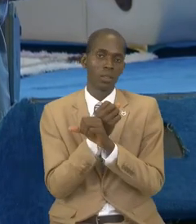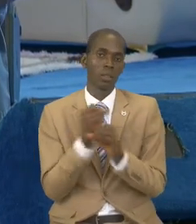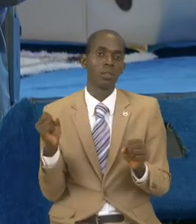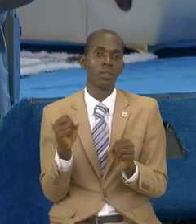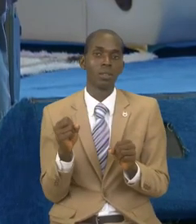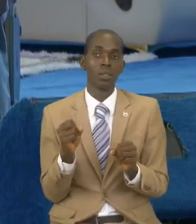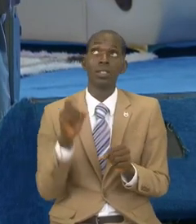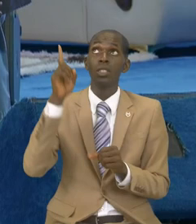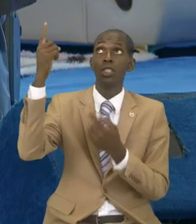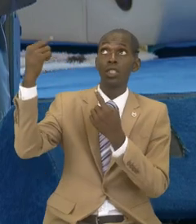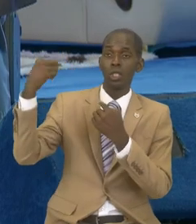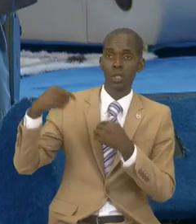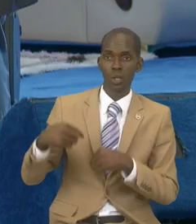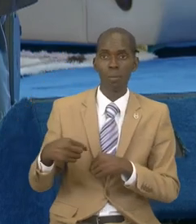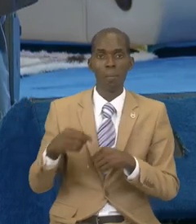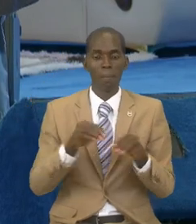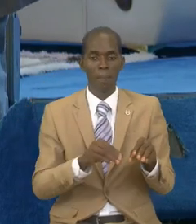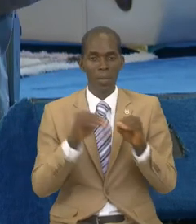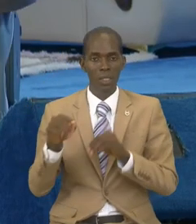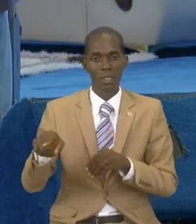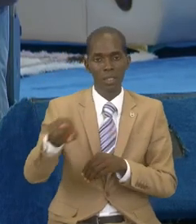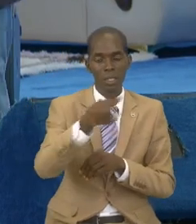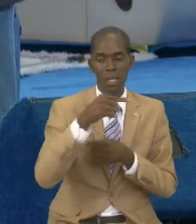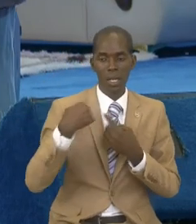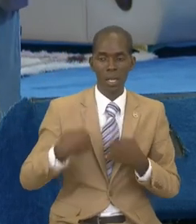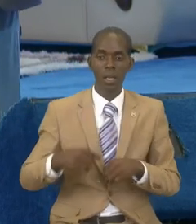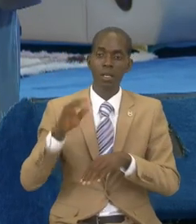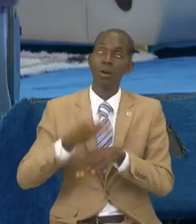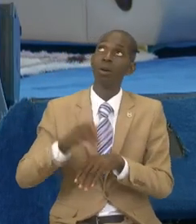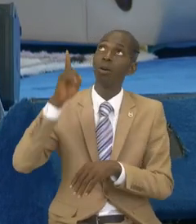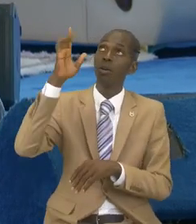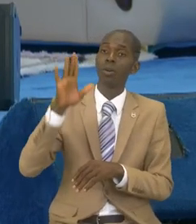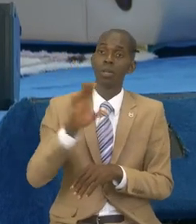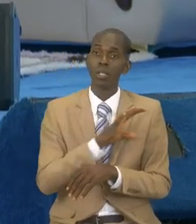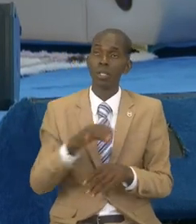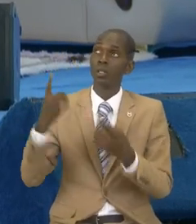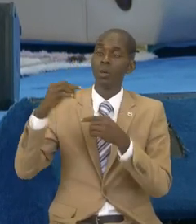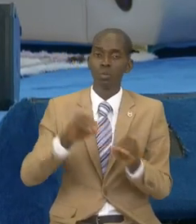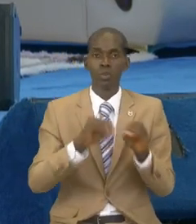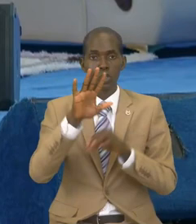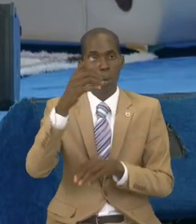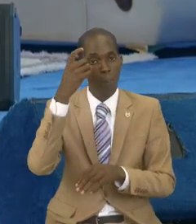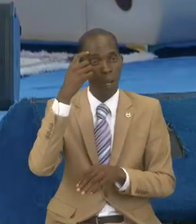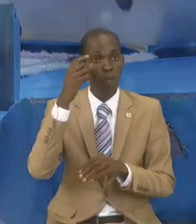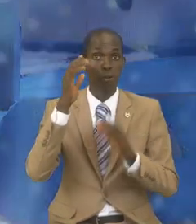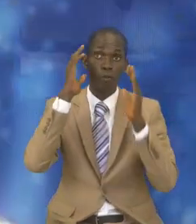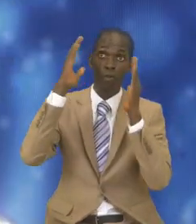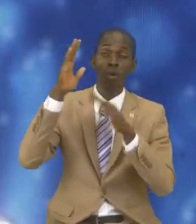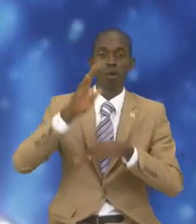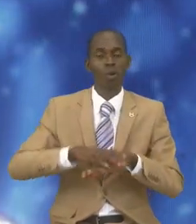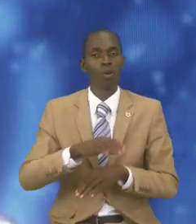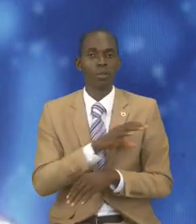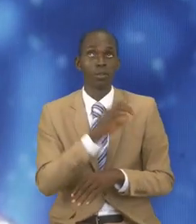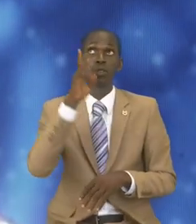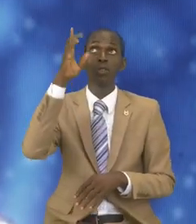come setting their heart on God, setting their mind on God. They come confessing their